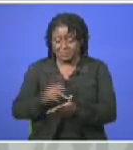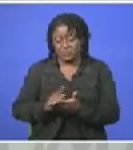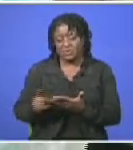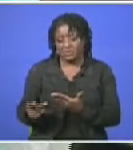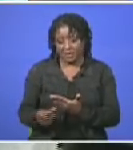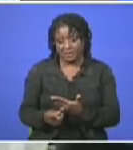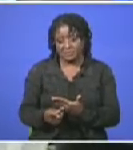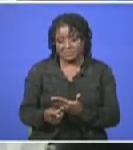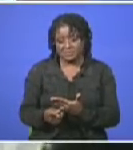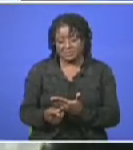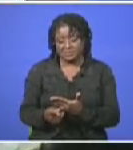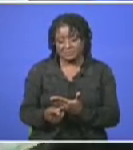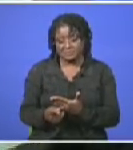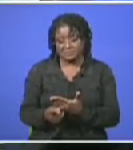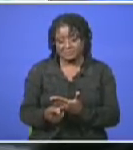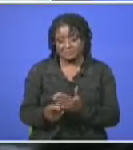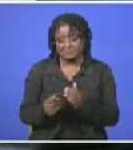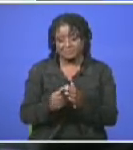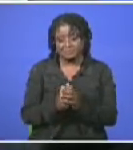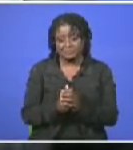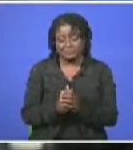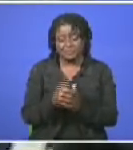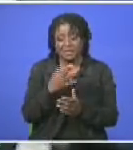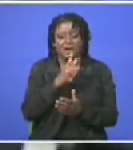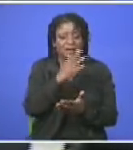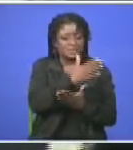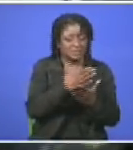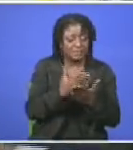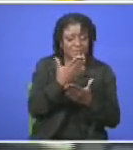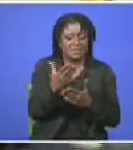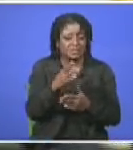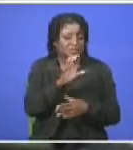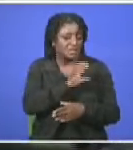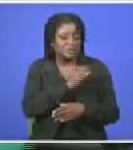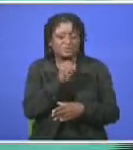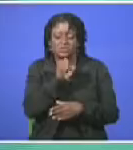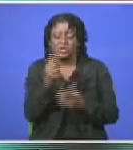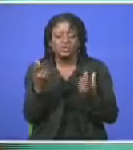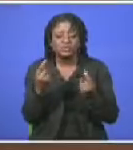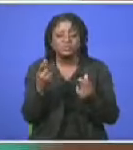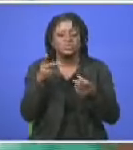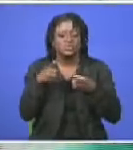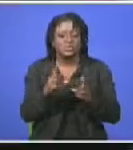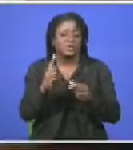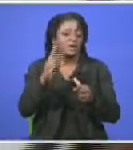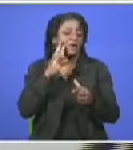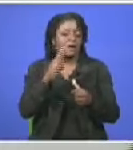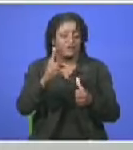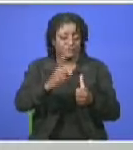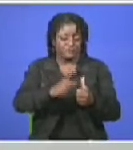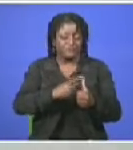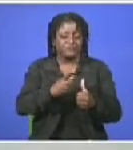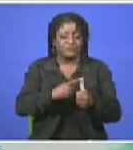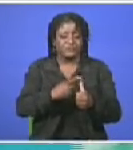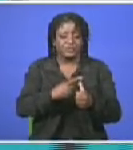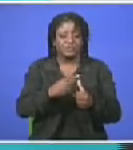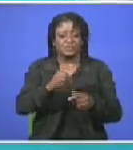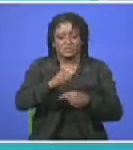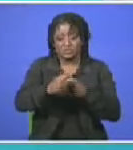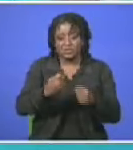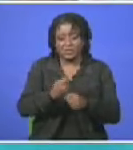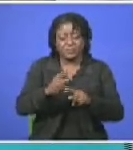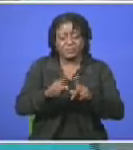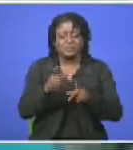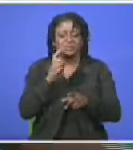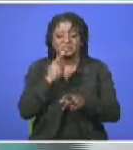programs. Now, there are some things that Carey did not get to do during her first term, but she says the race is not a